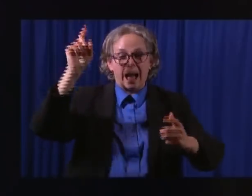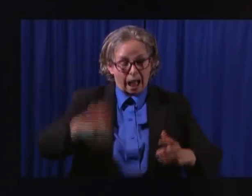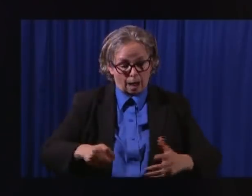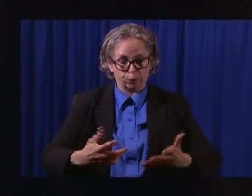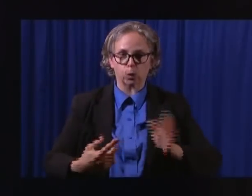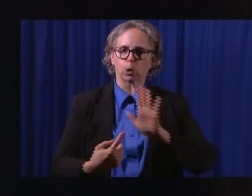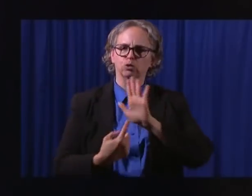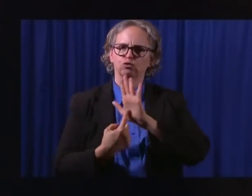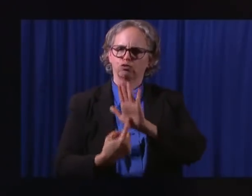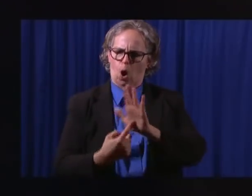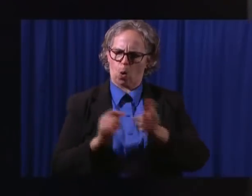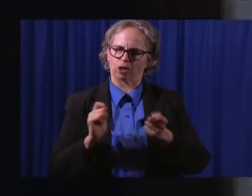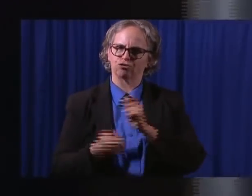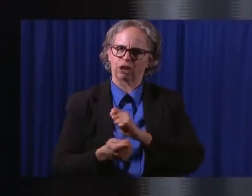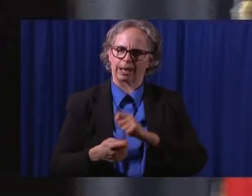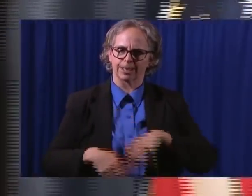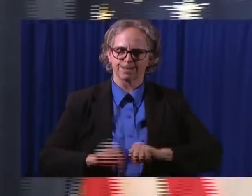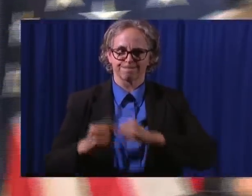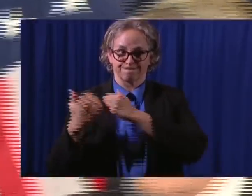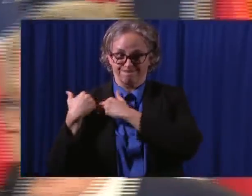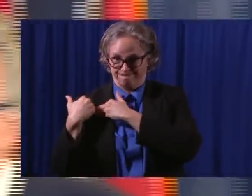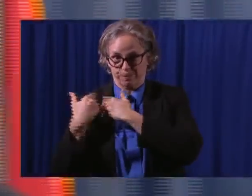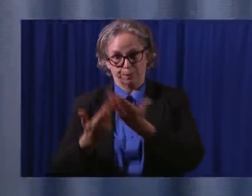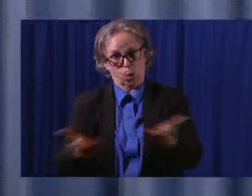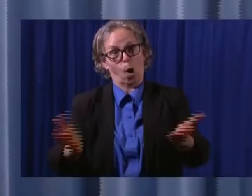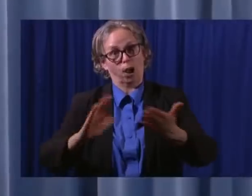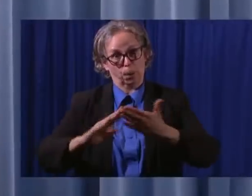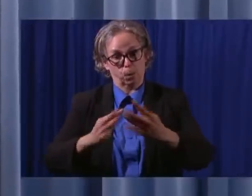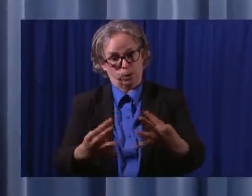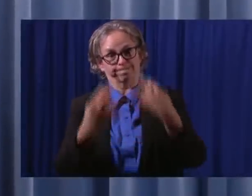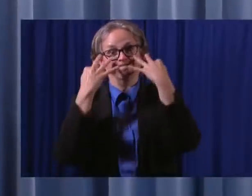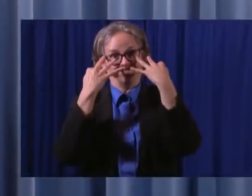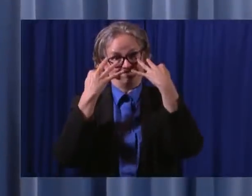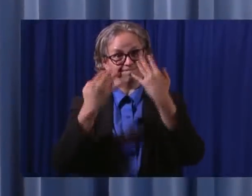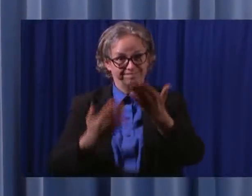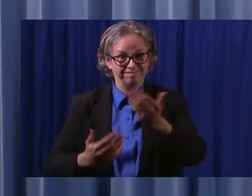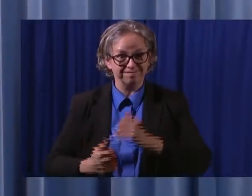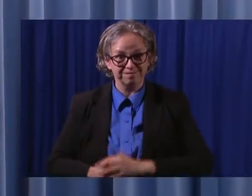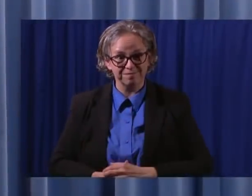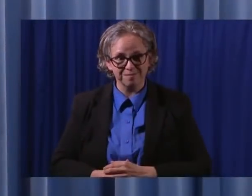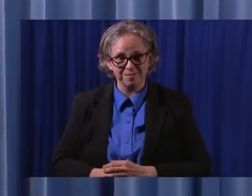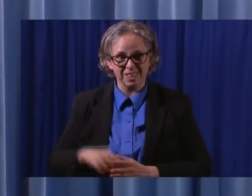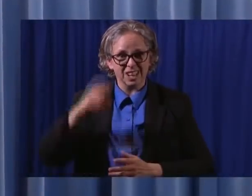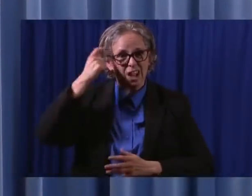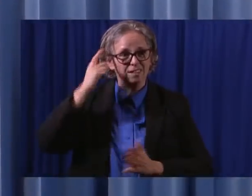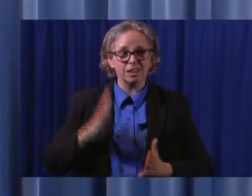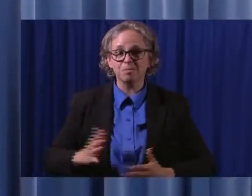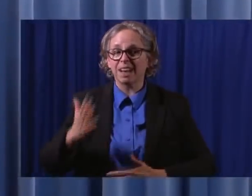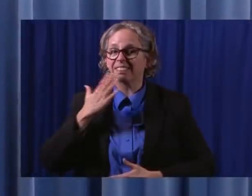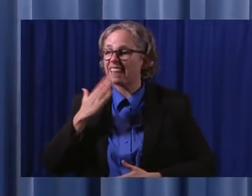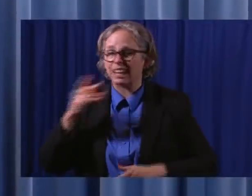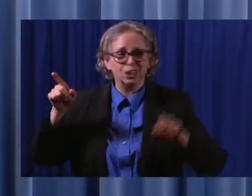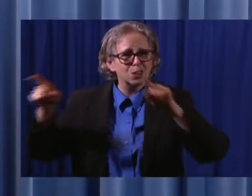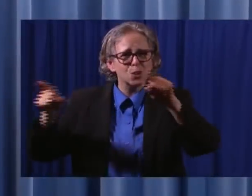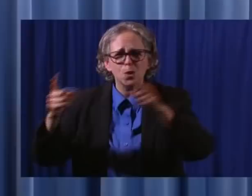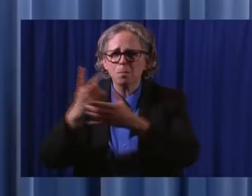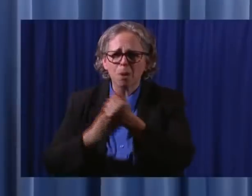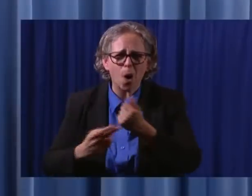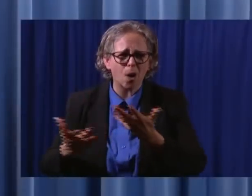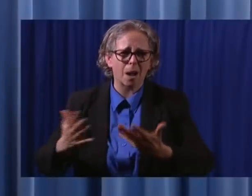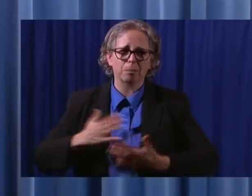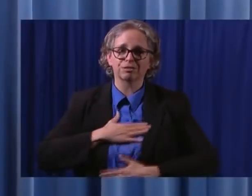be. Great. Thank you very much for joining us. Thank you both. We really appreciate it very, very much. We're ready for questions.